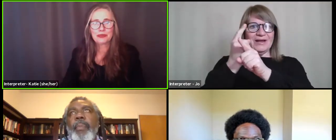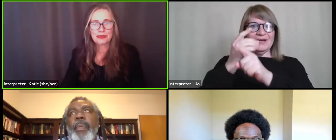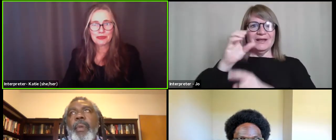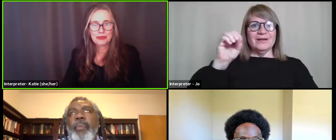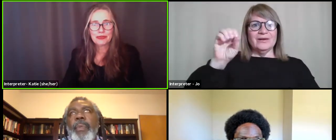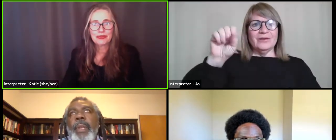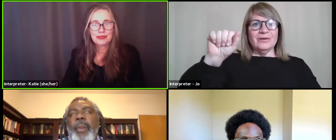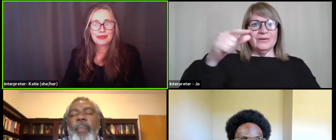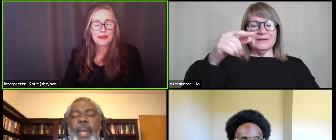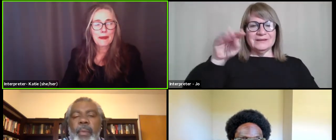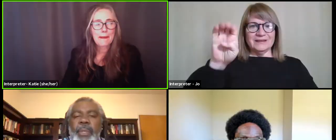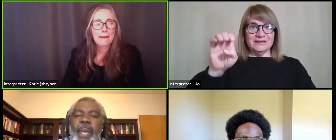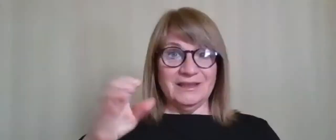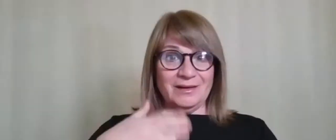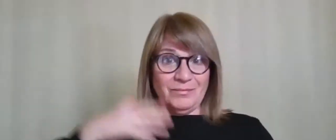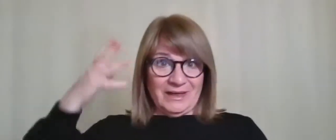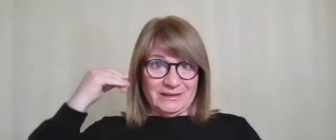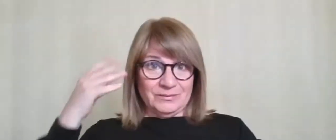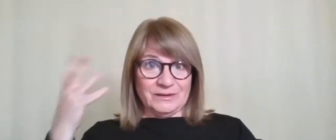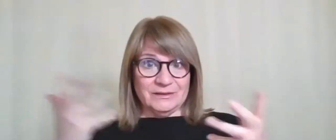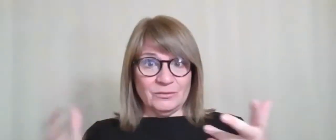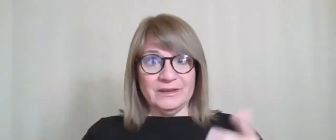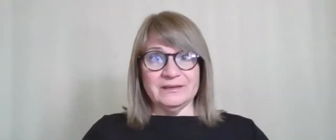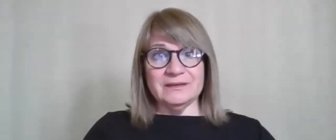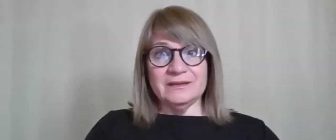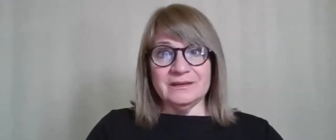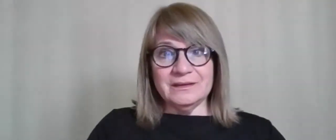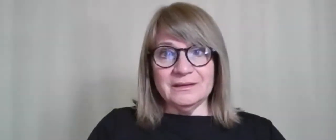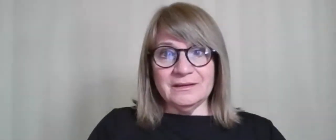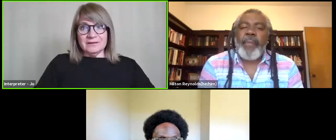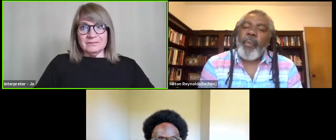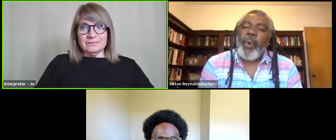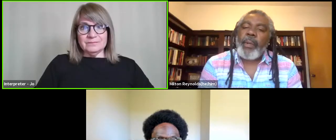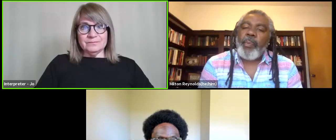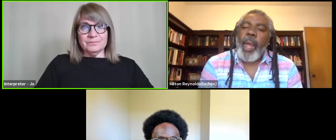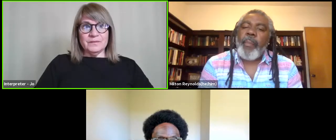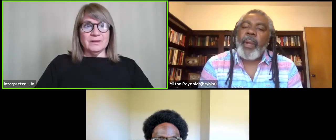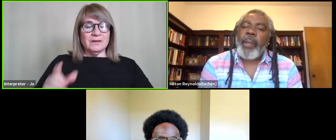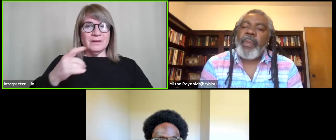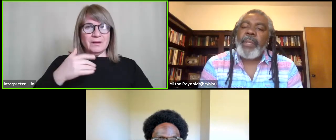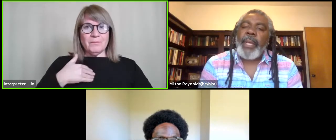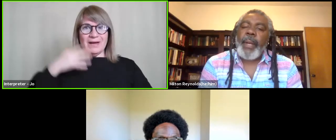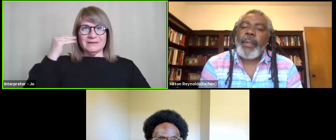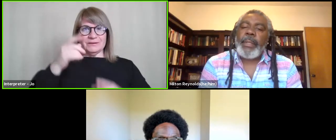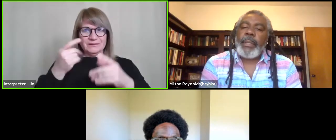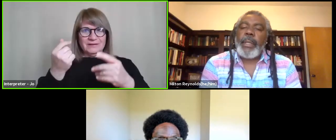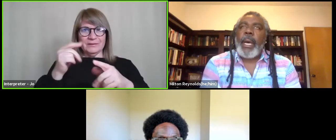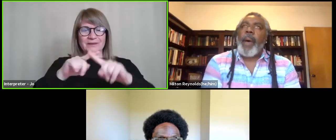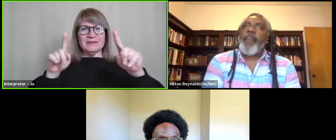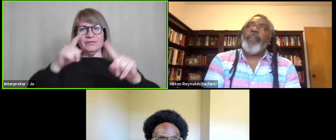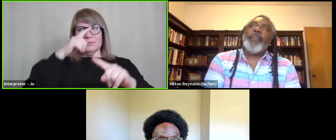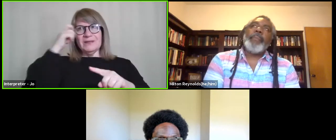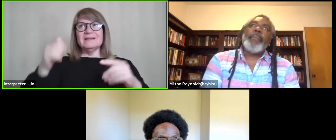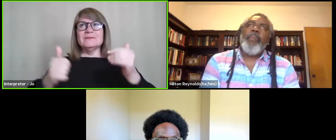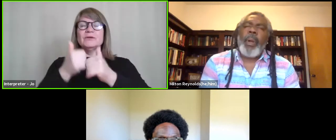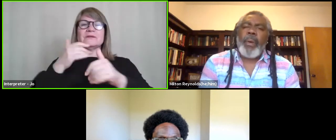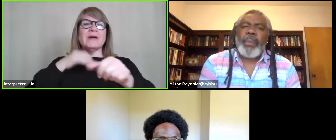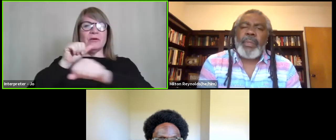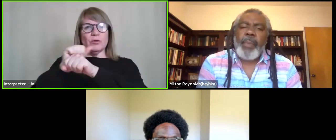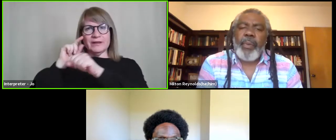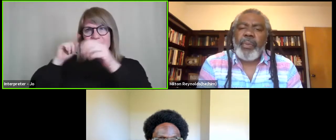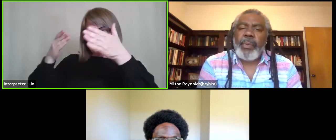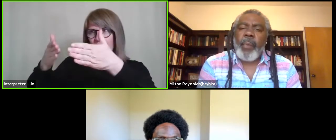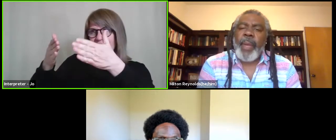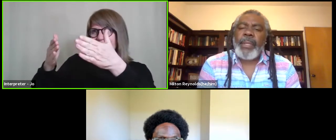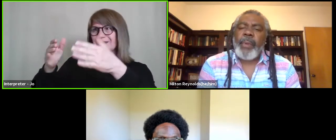my the the domain in which i've dealt with these ideas is a little bit different as you know i've worked primarily with educators but